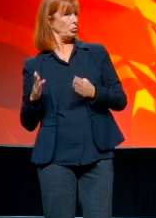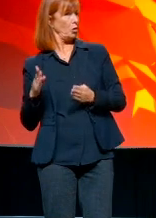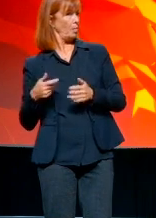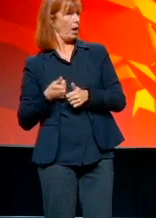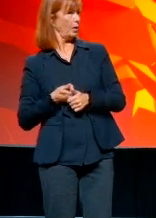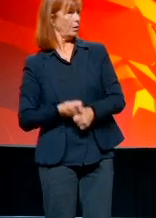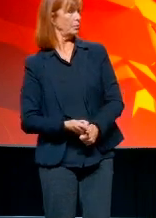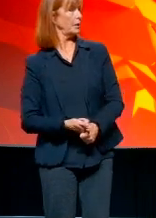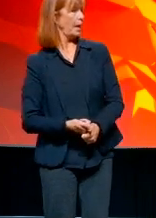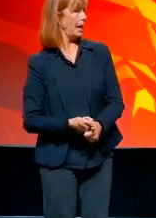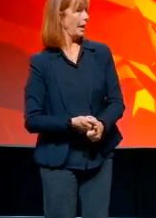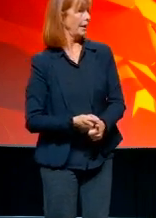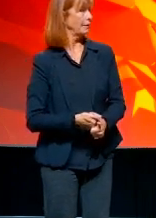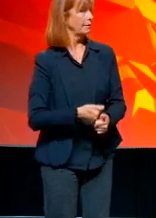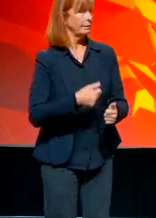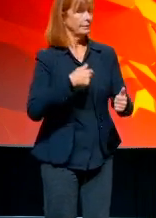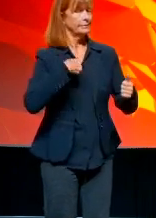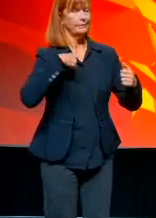a lot of other